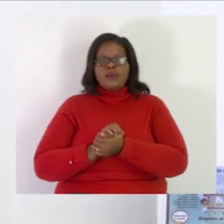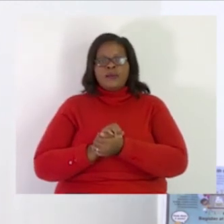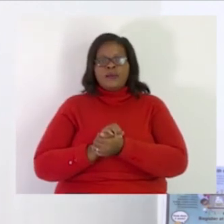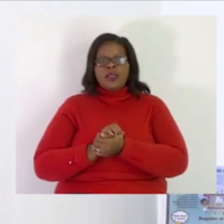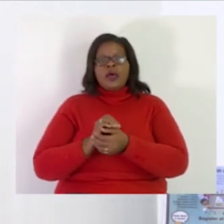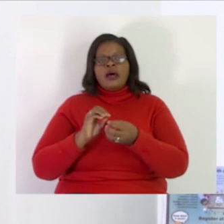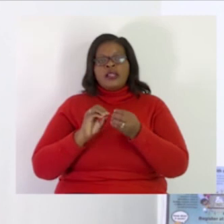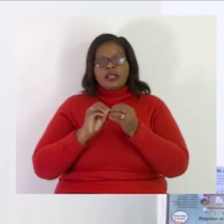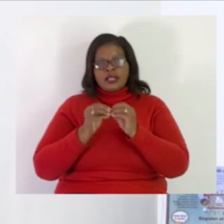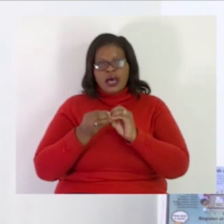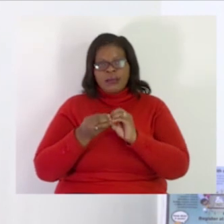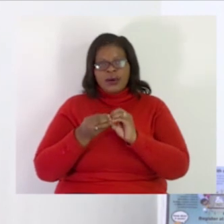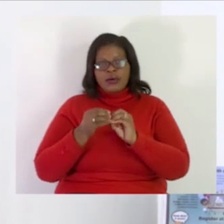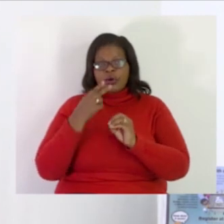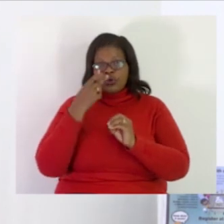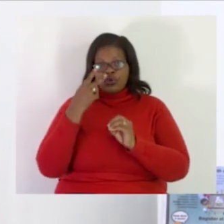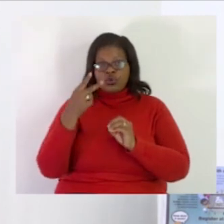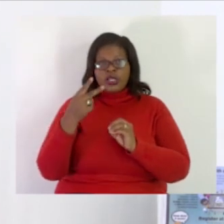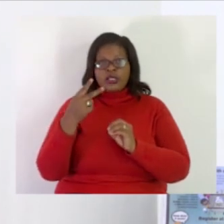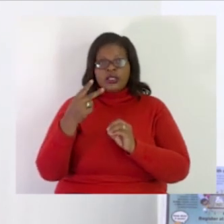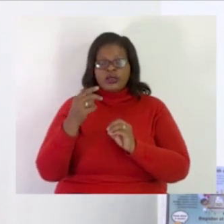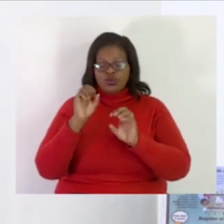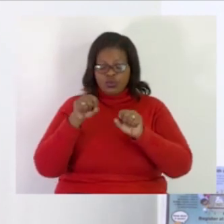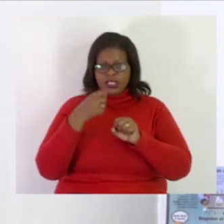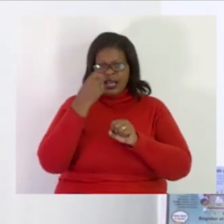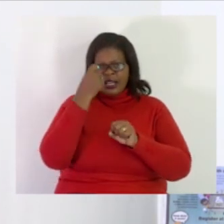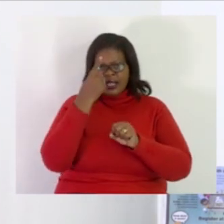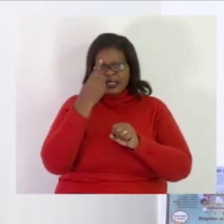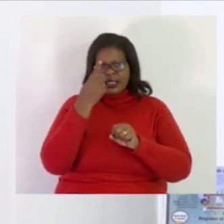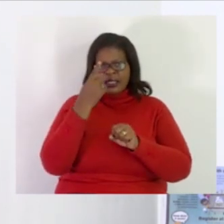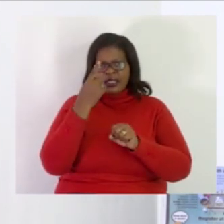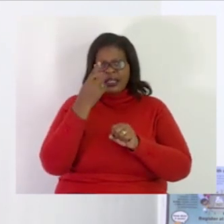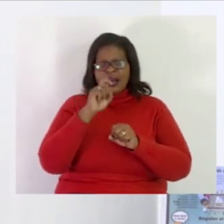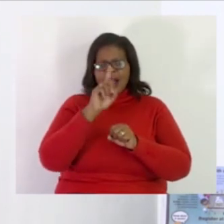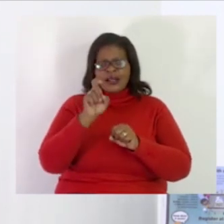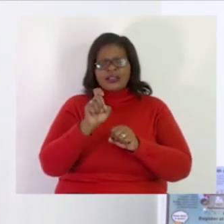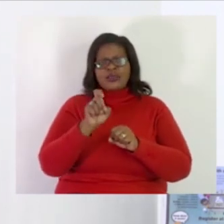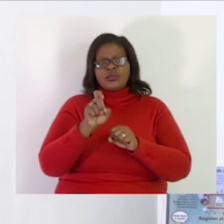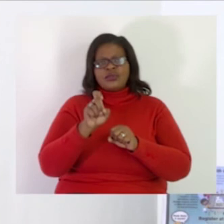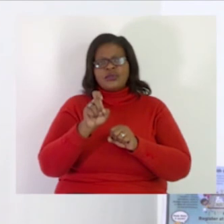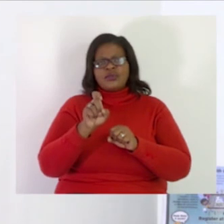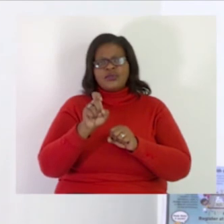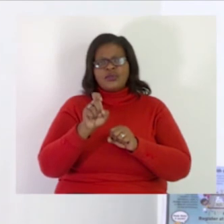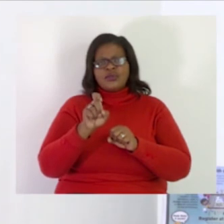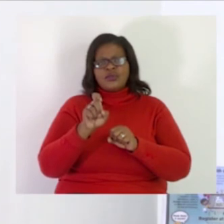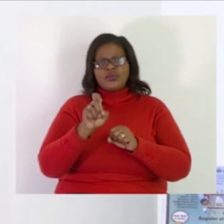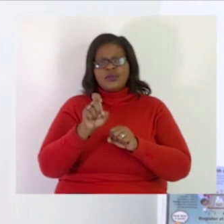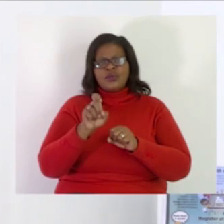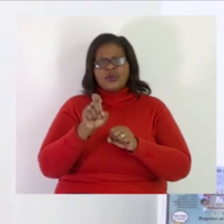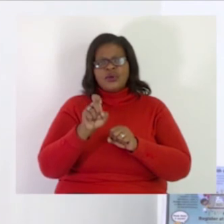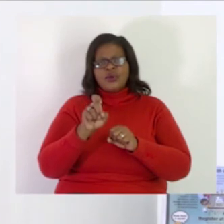That number, when you look at it, you need to understand this. Ask yourself a question. Can